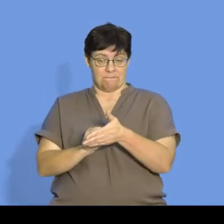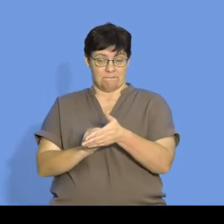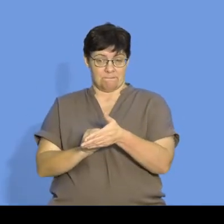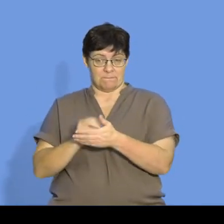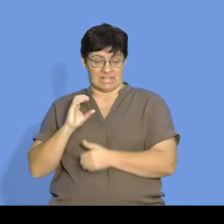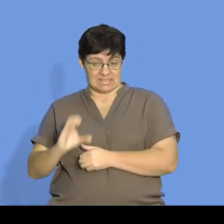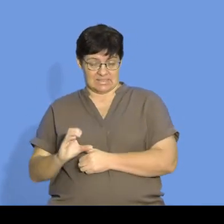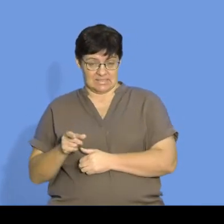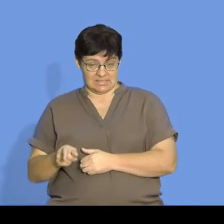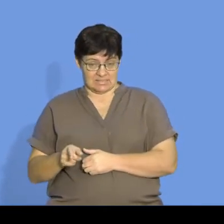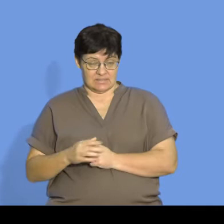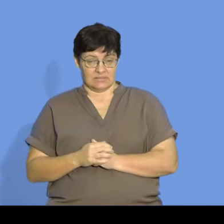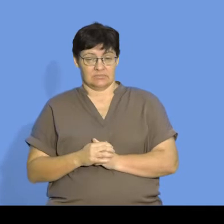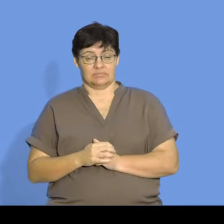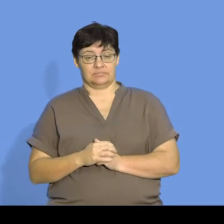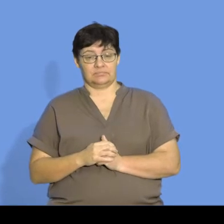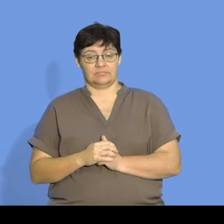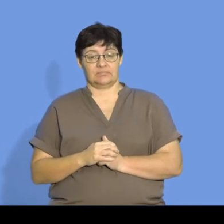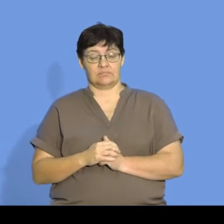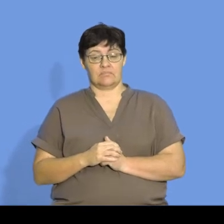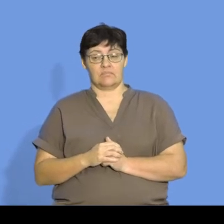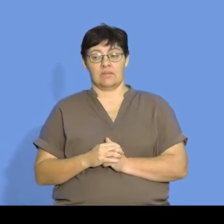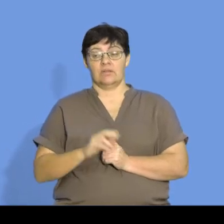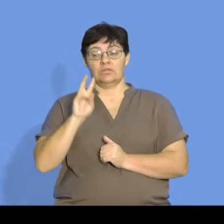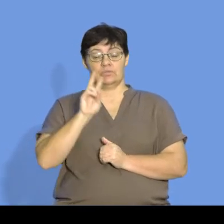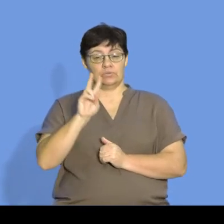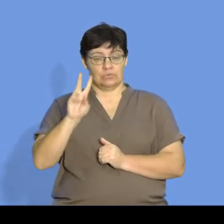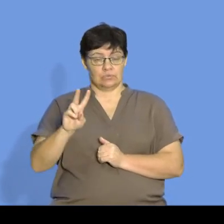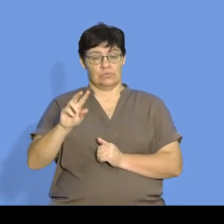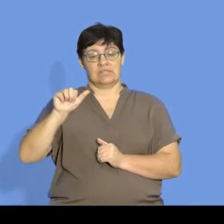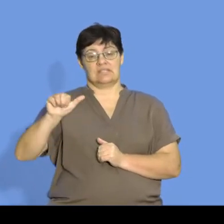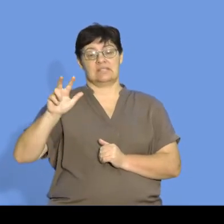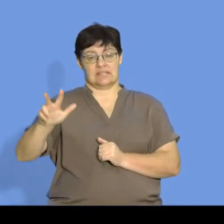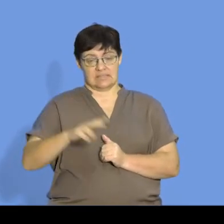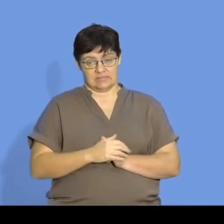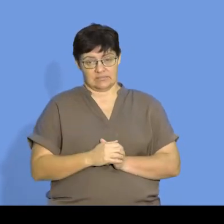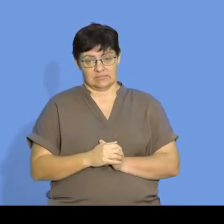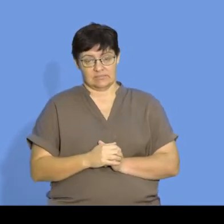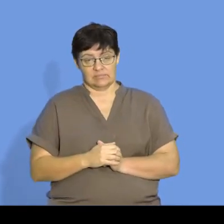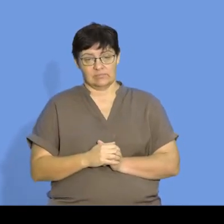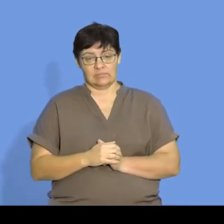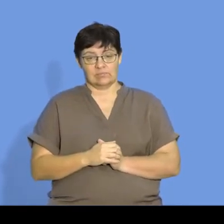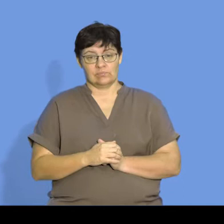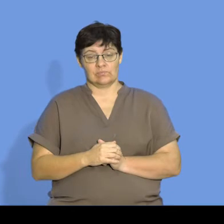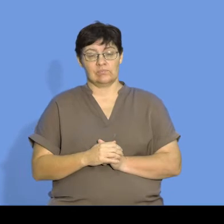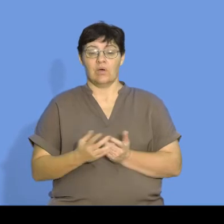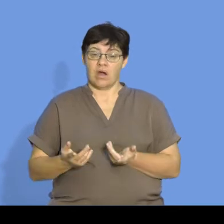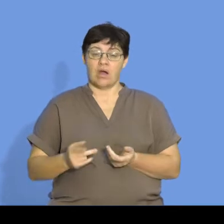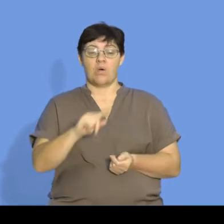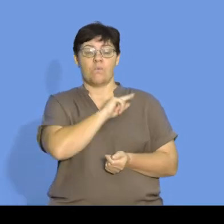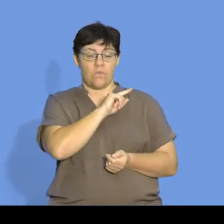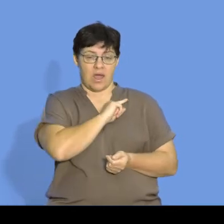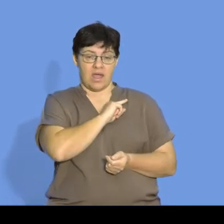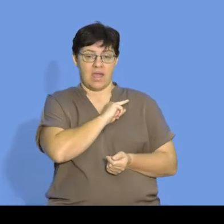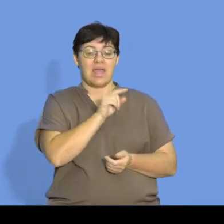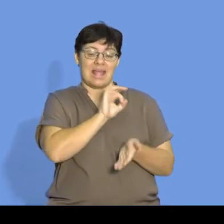slot into your projected income statement will be the 2,268 Rand as